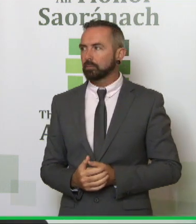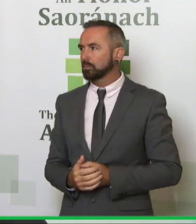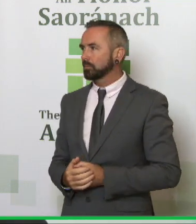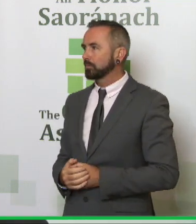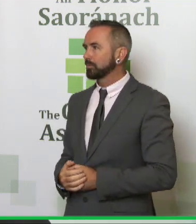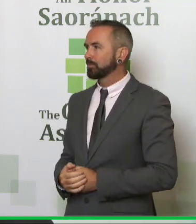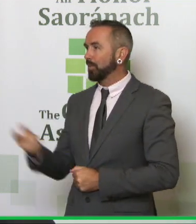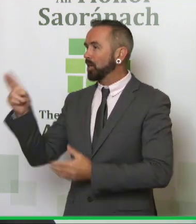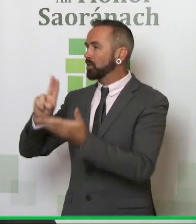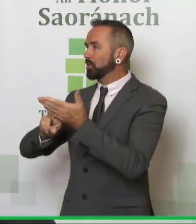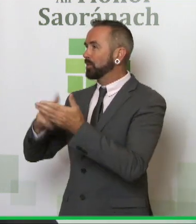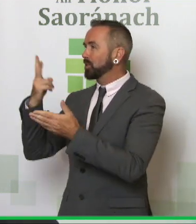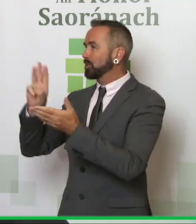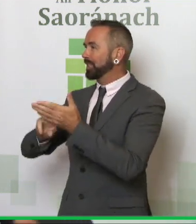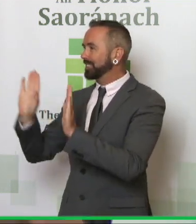I've 2 minutes.